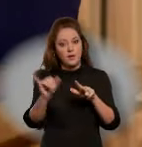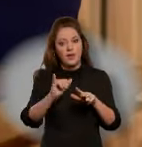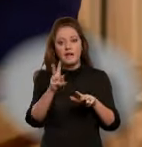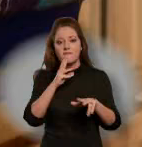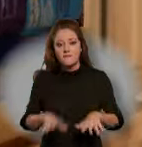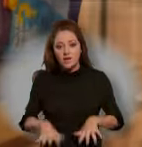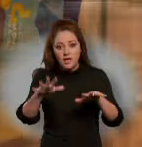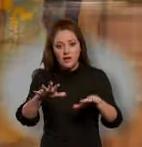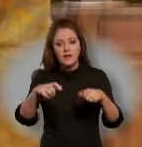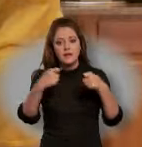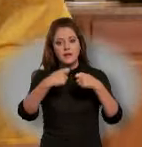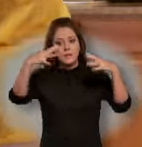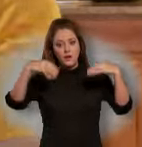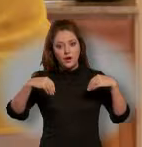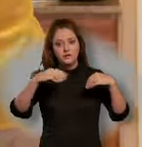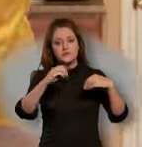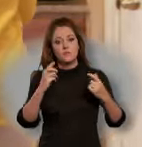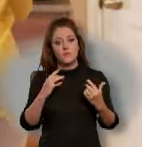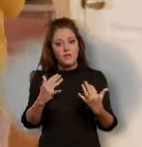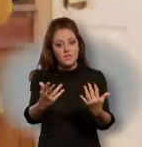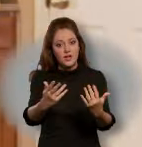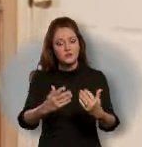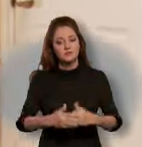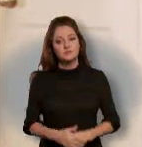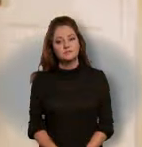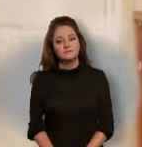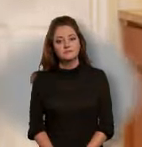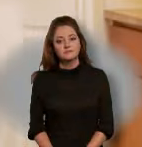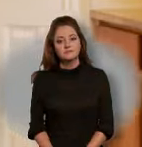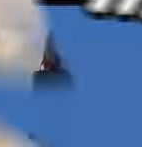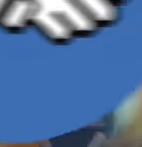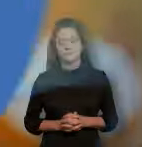flooding, power outages, and wildfires.